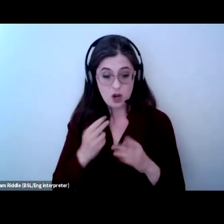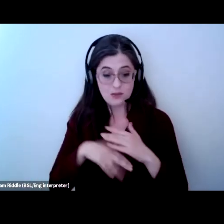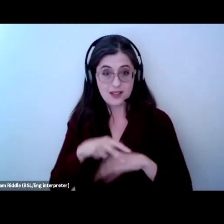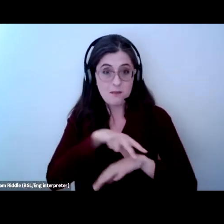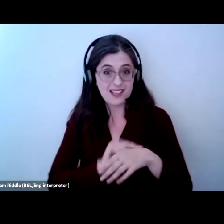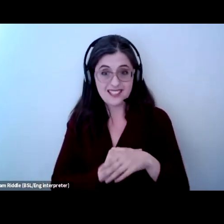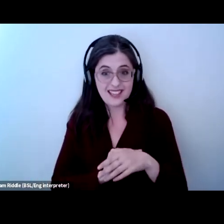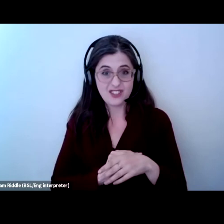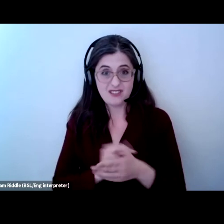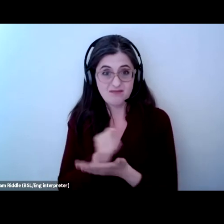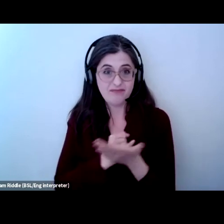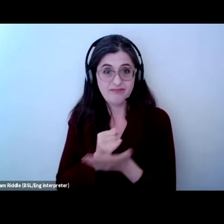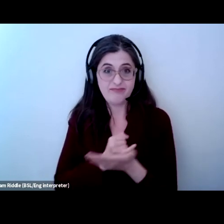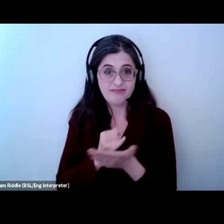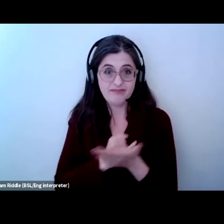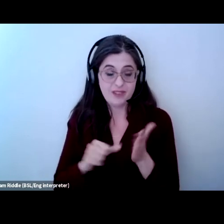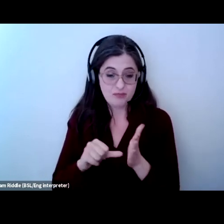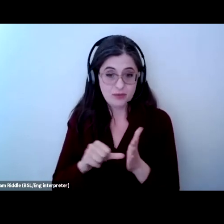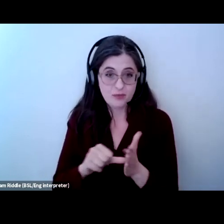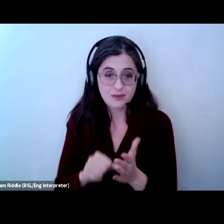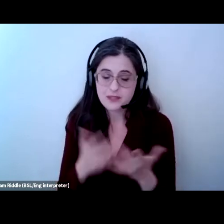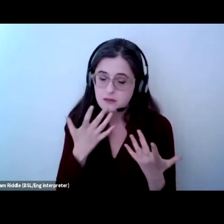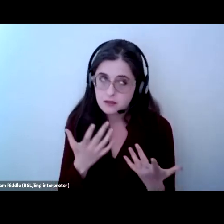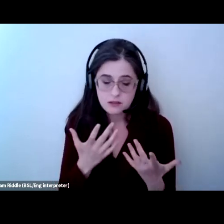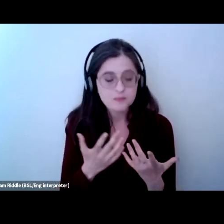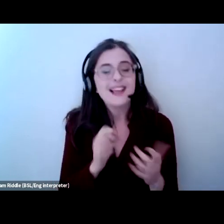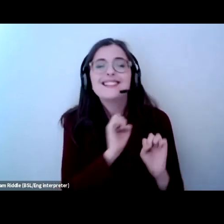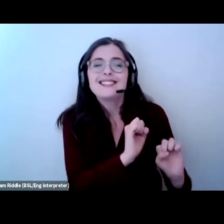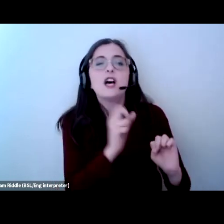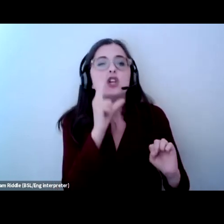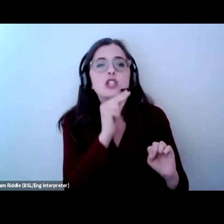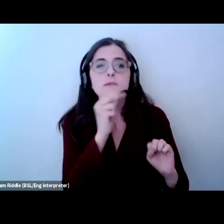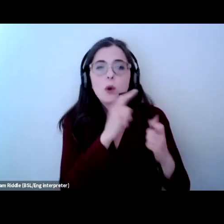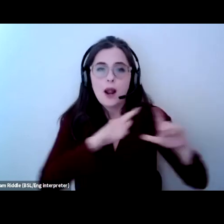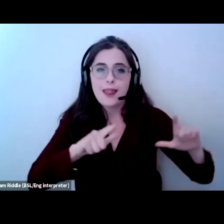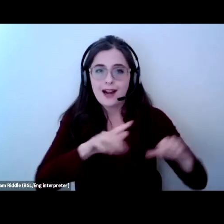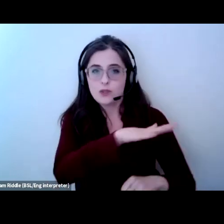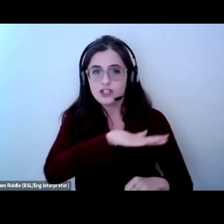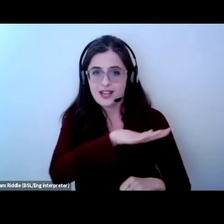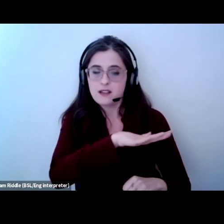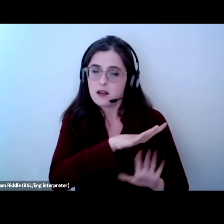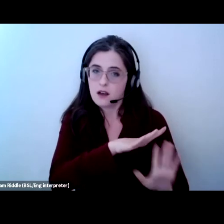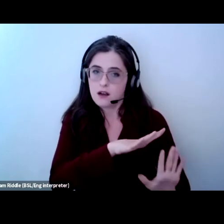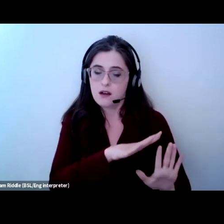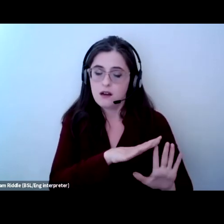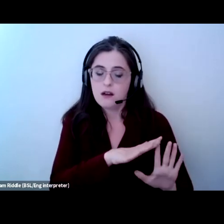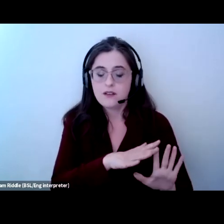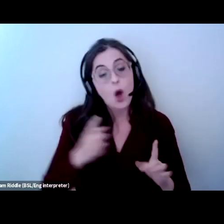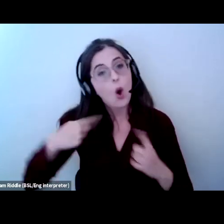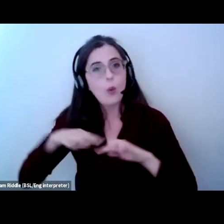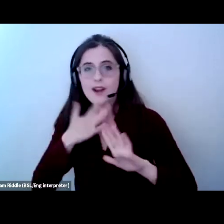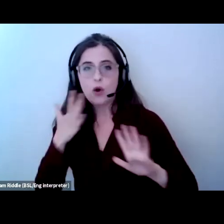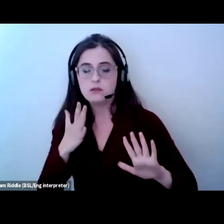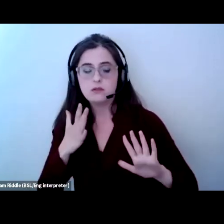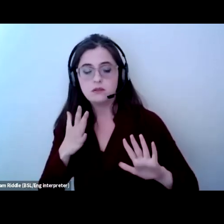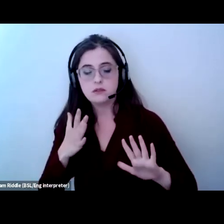wasn't good enough. So there's all sorts of problems with the spoken language sector as well. And obviously we're not here